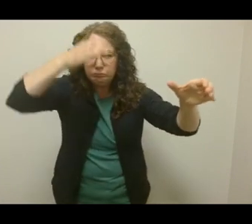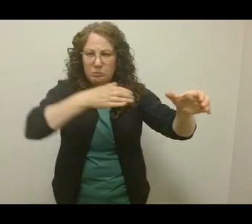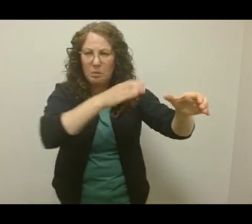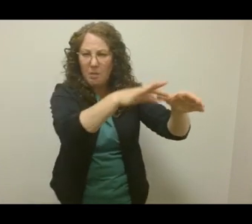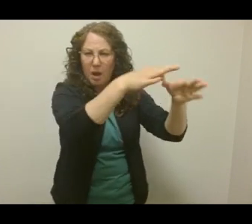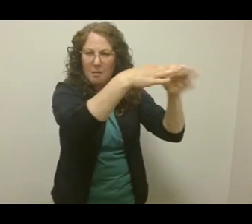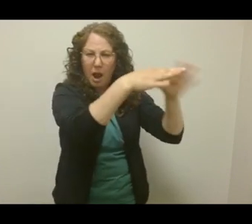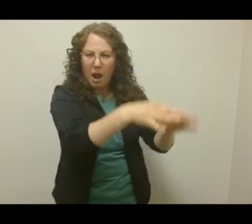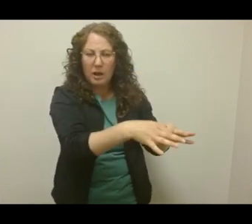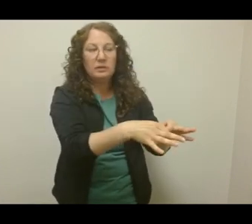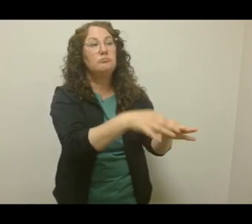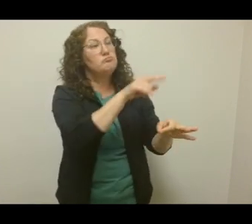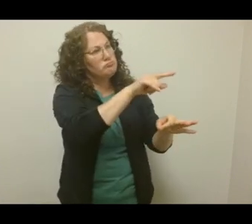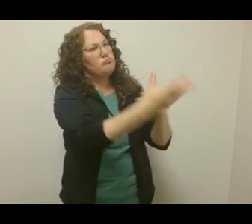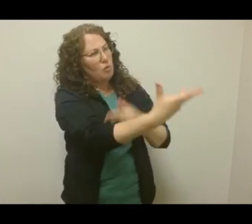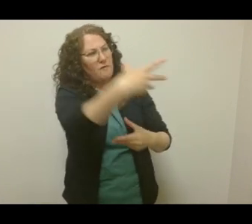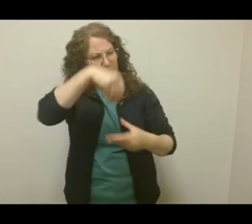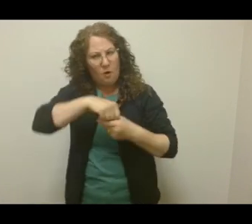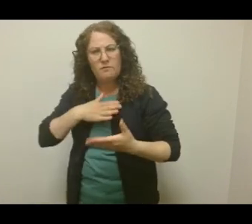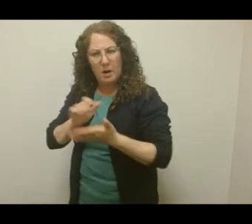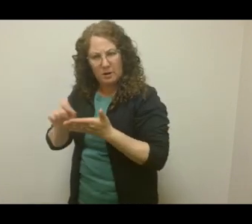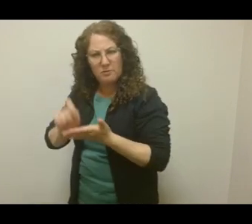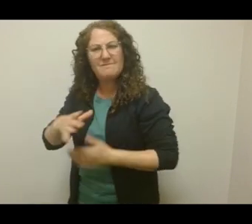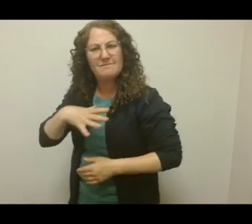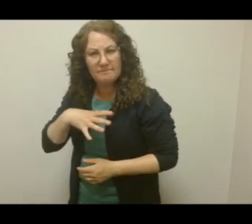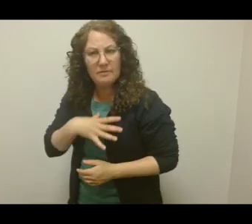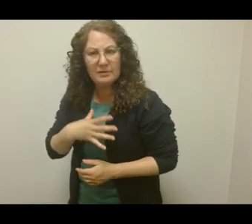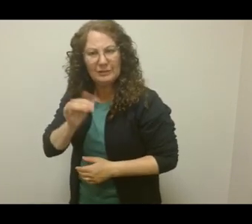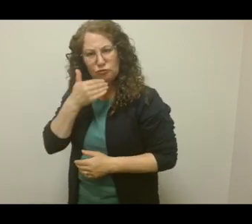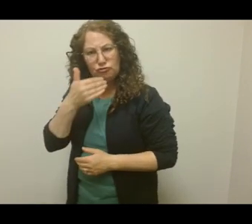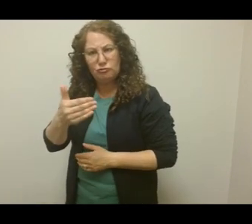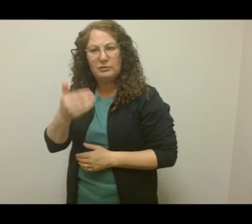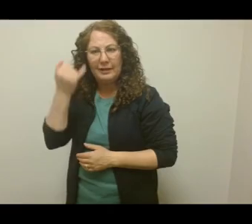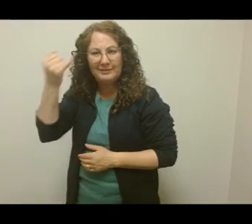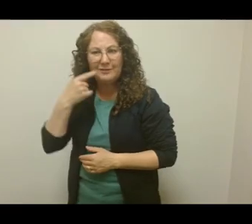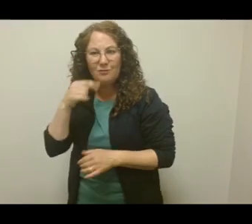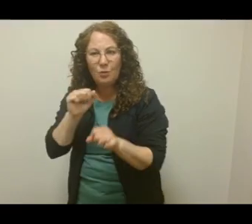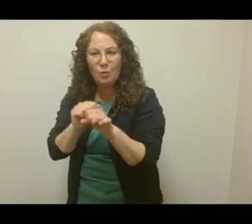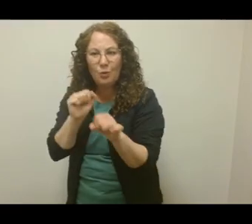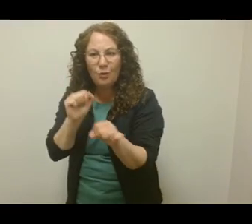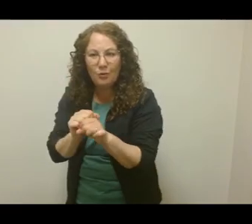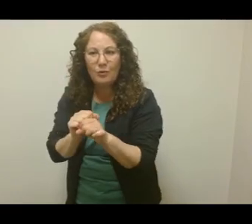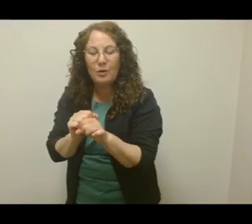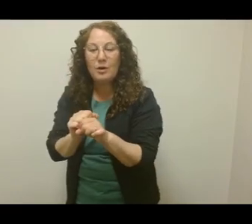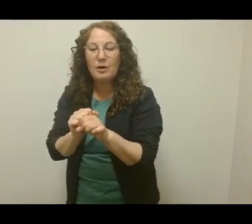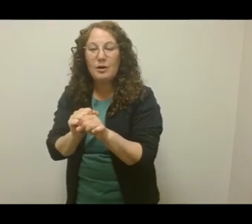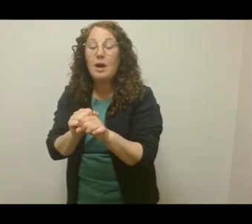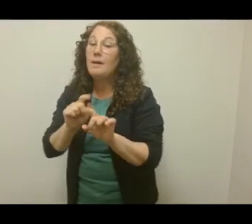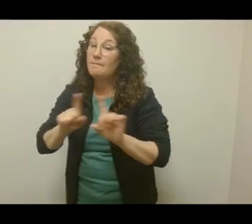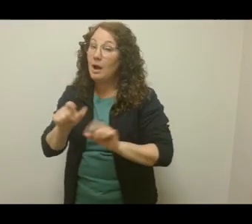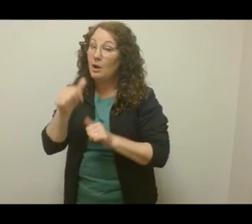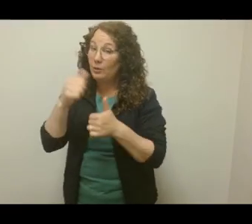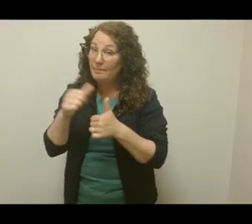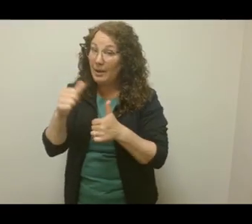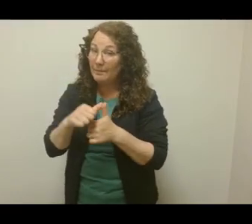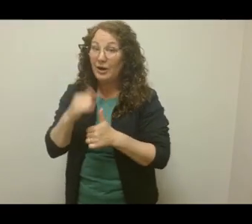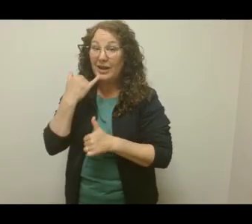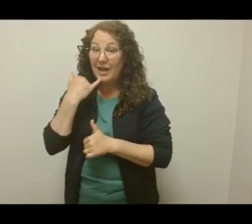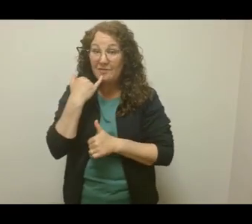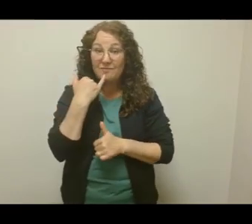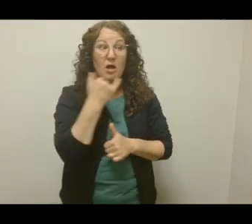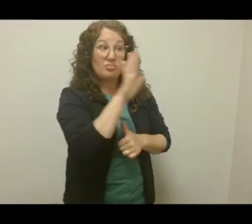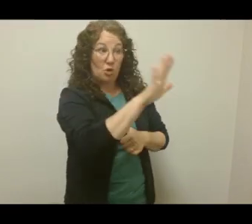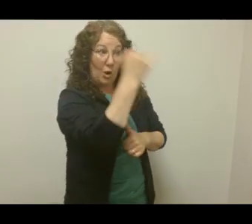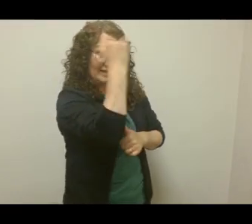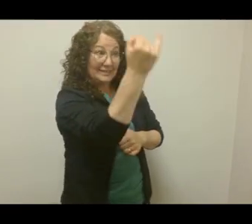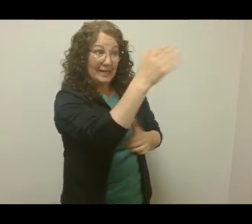ideas in your writing. That is a great practice for writing assignments, but we have to remember to give credit through